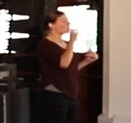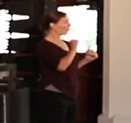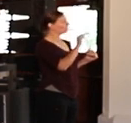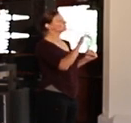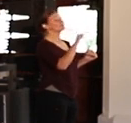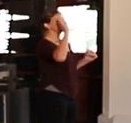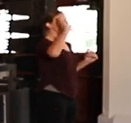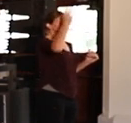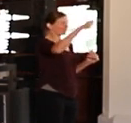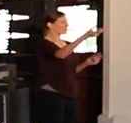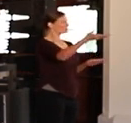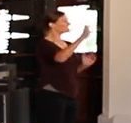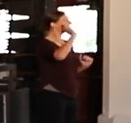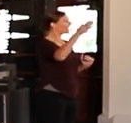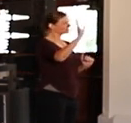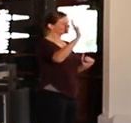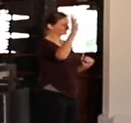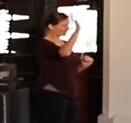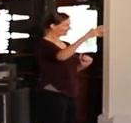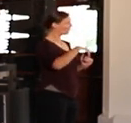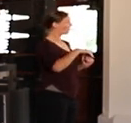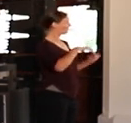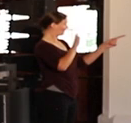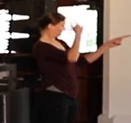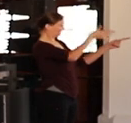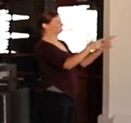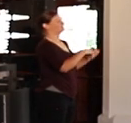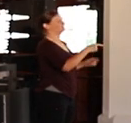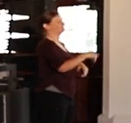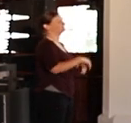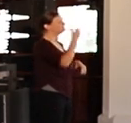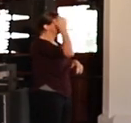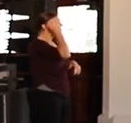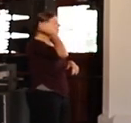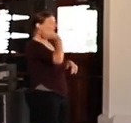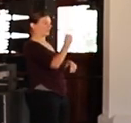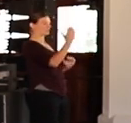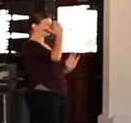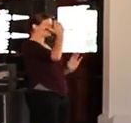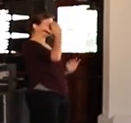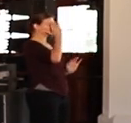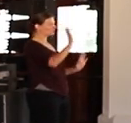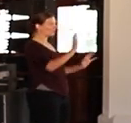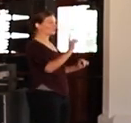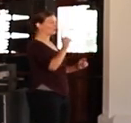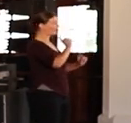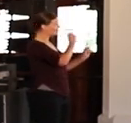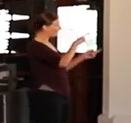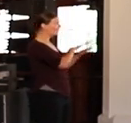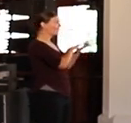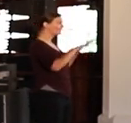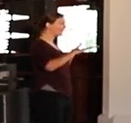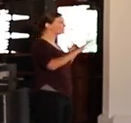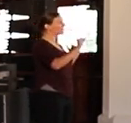hello, grandfather. Hi, grandpa, hope you're there. And you know, I kindly got him a nice